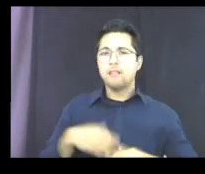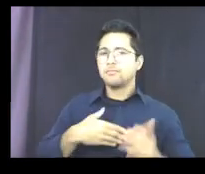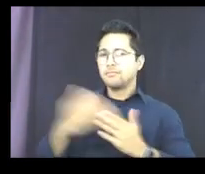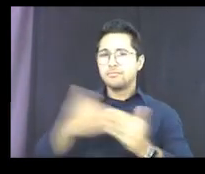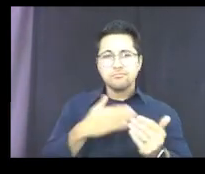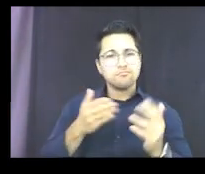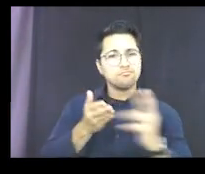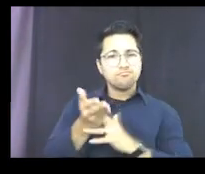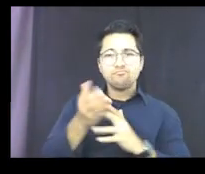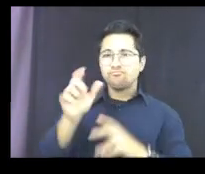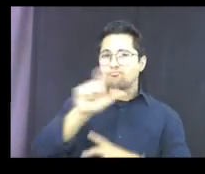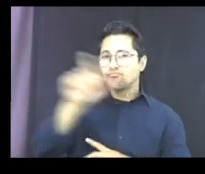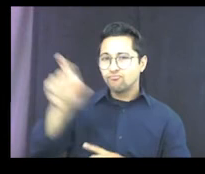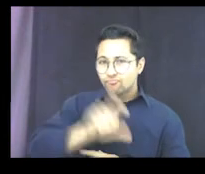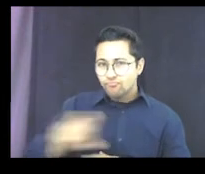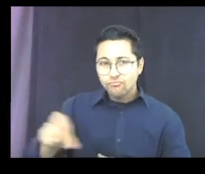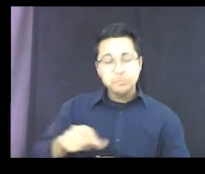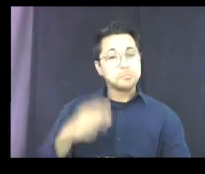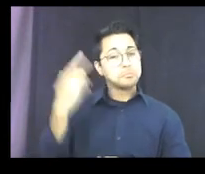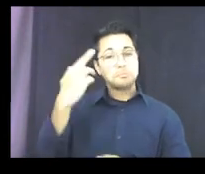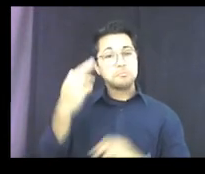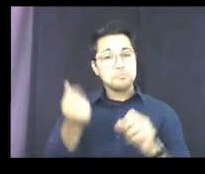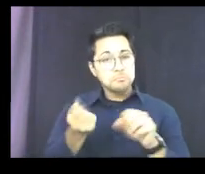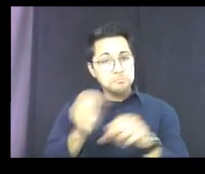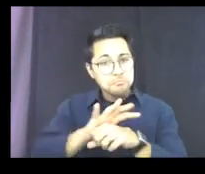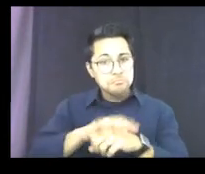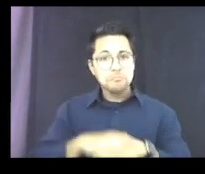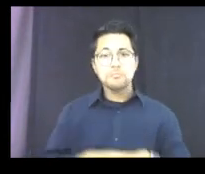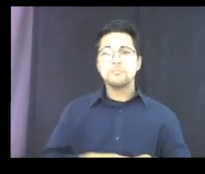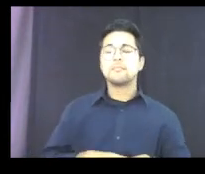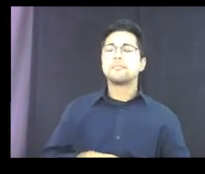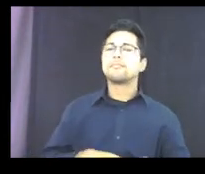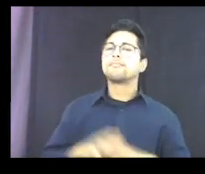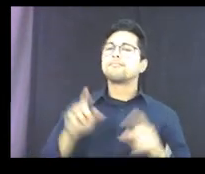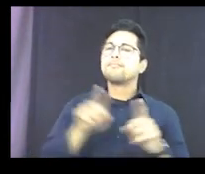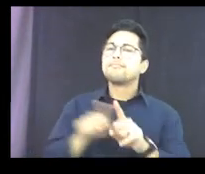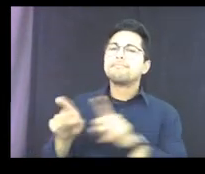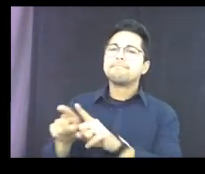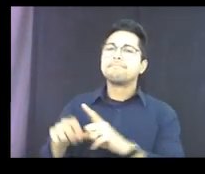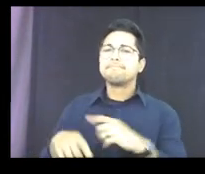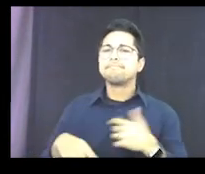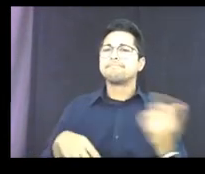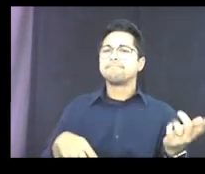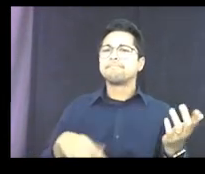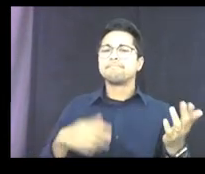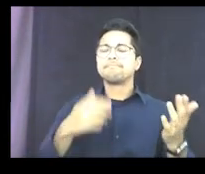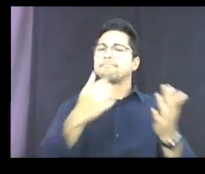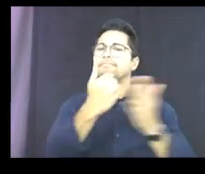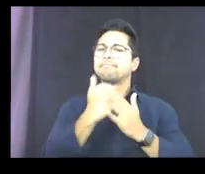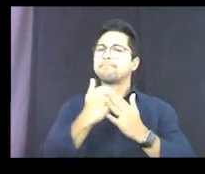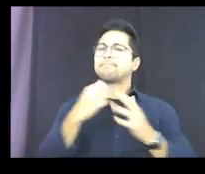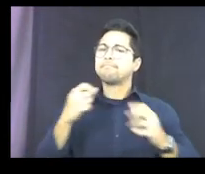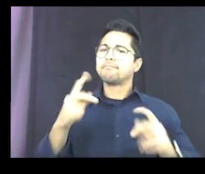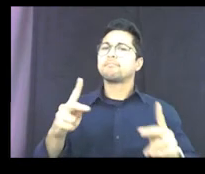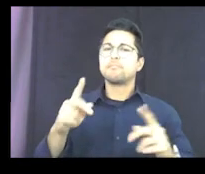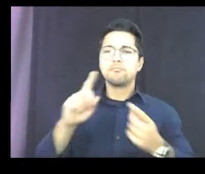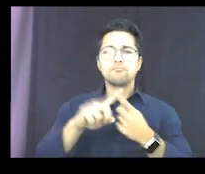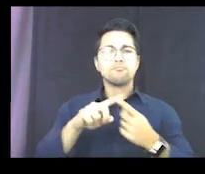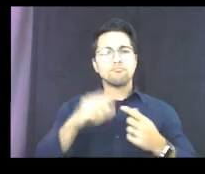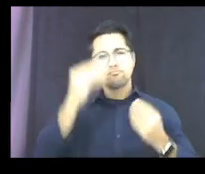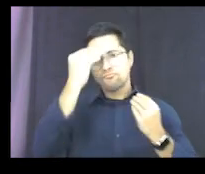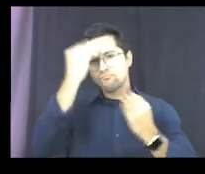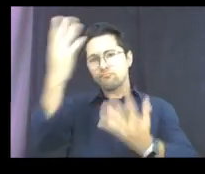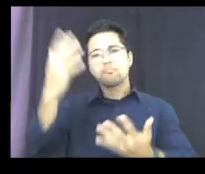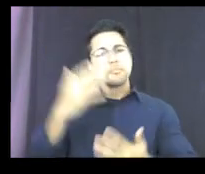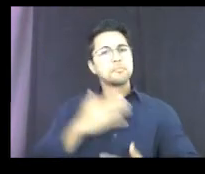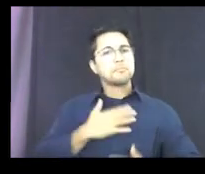through Zoom because of COVID. So it gives me opportunities to let my